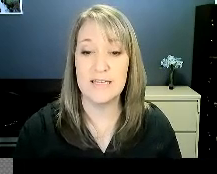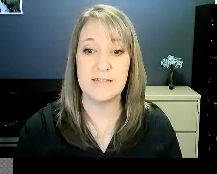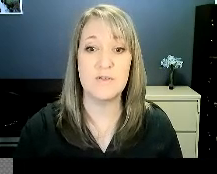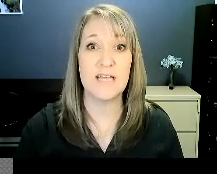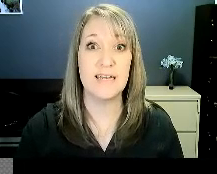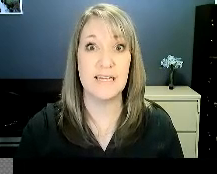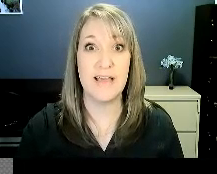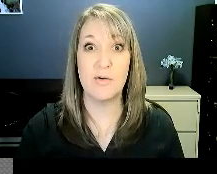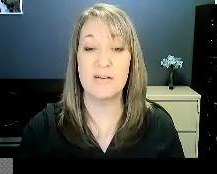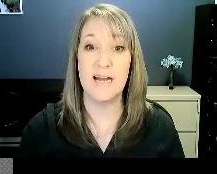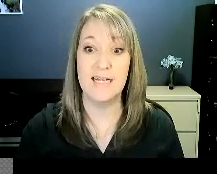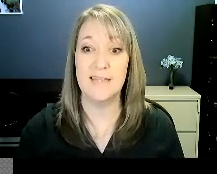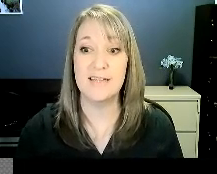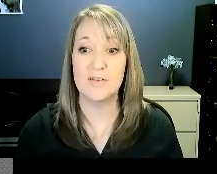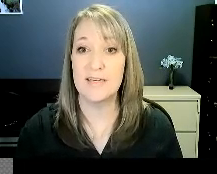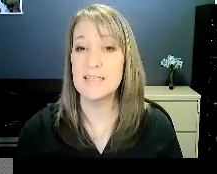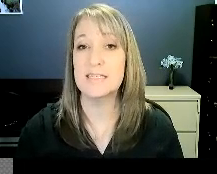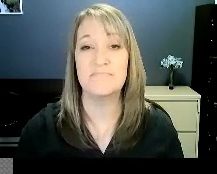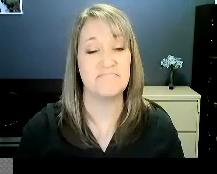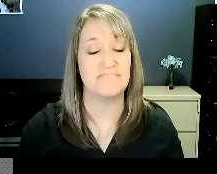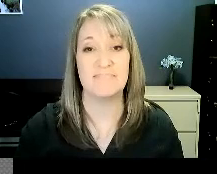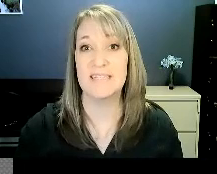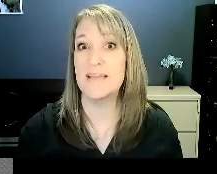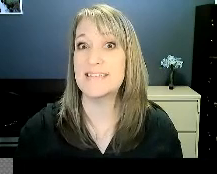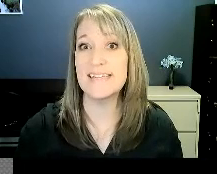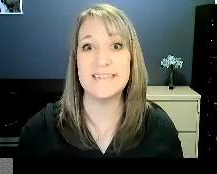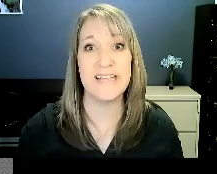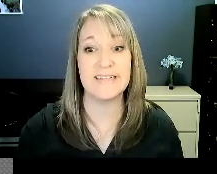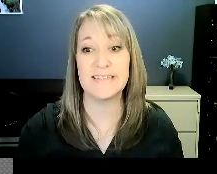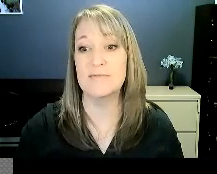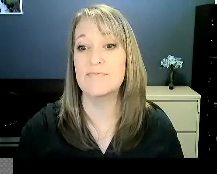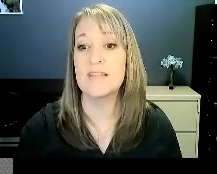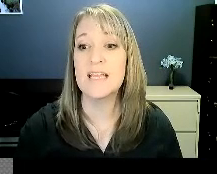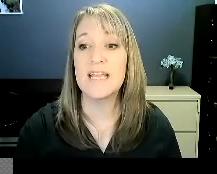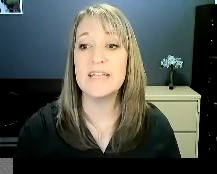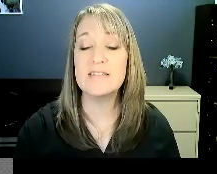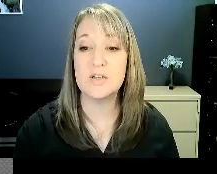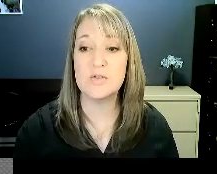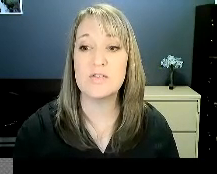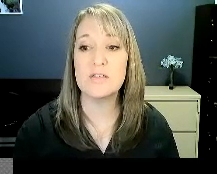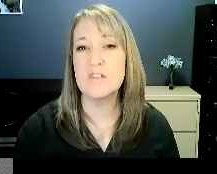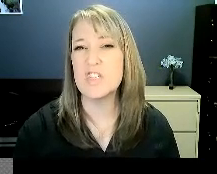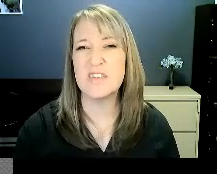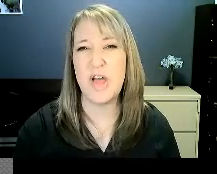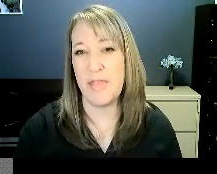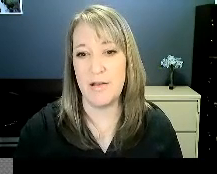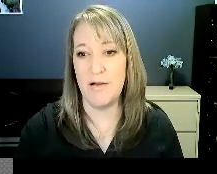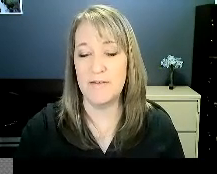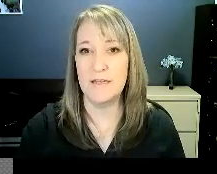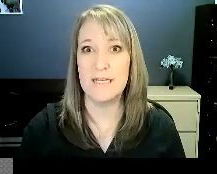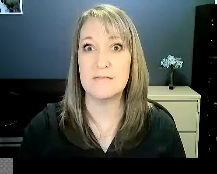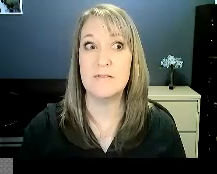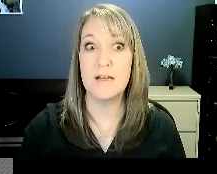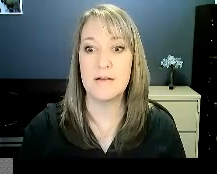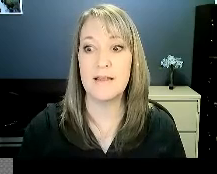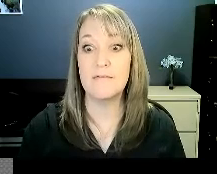like cookies. If you sign it in that order, I like cookies, it makes sense in ASL. It is used, just not that